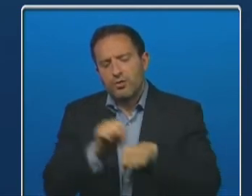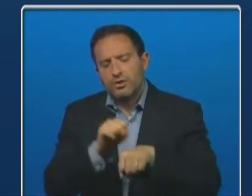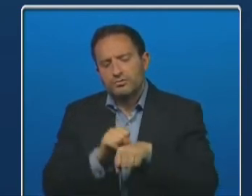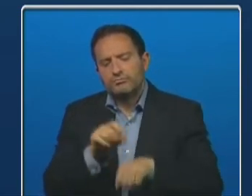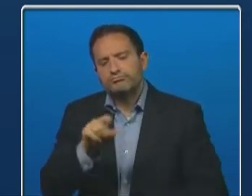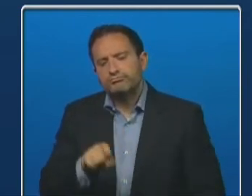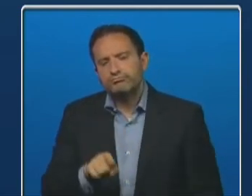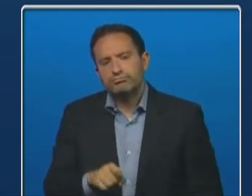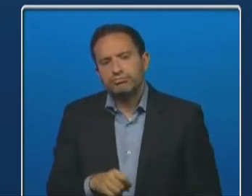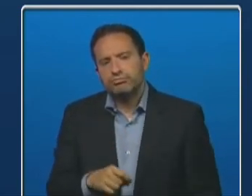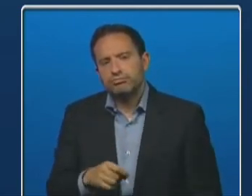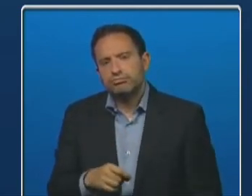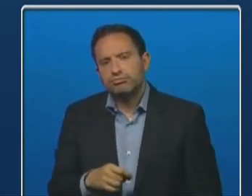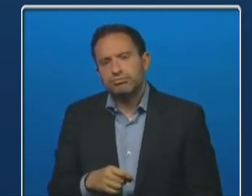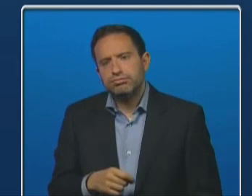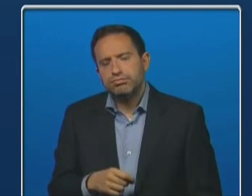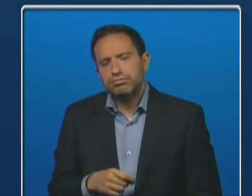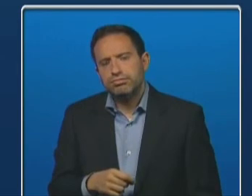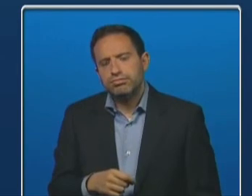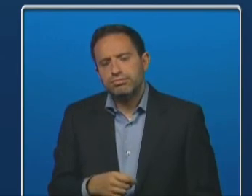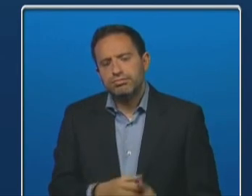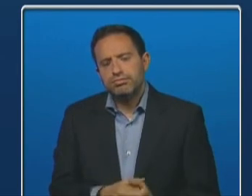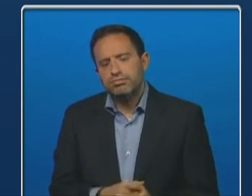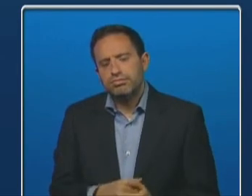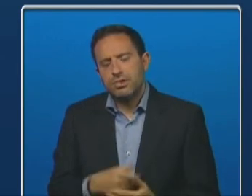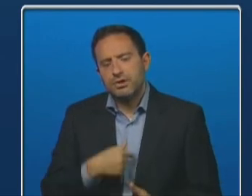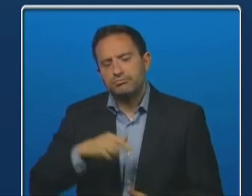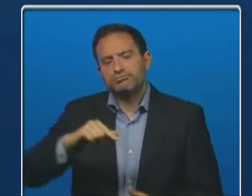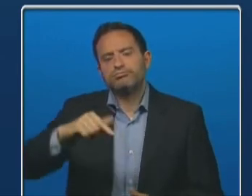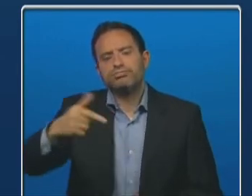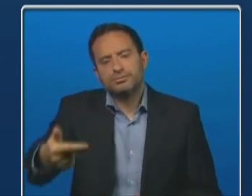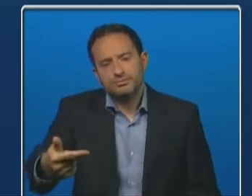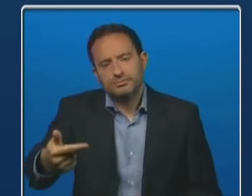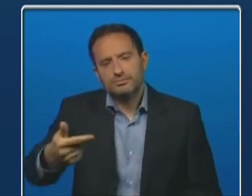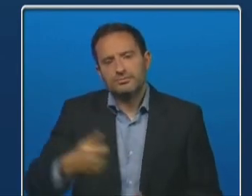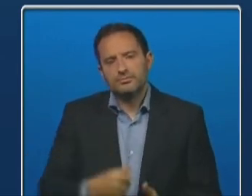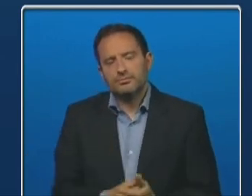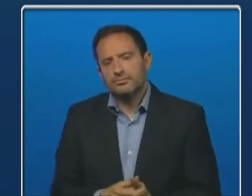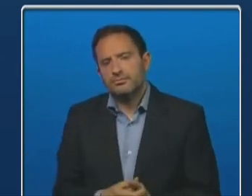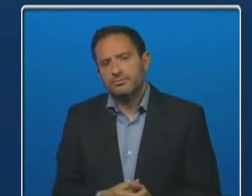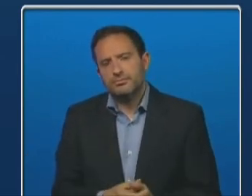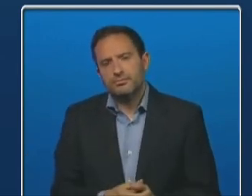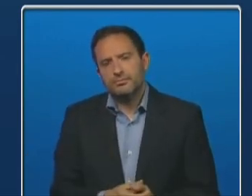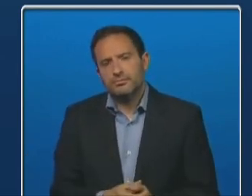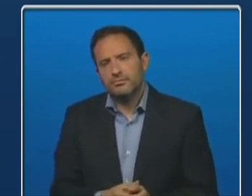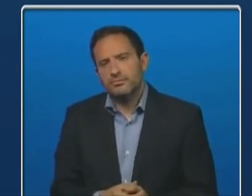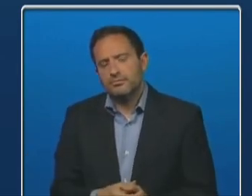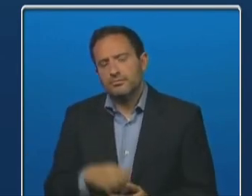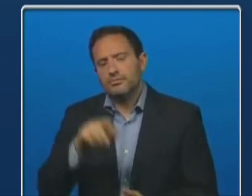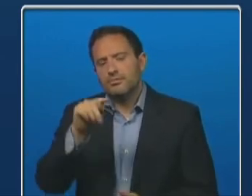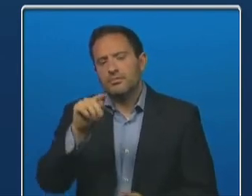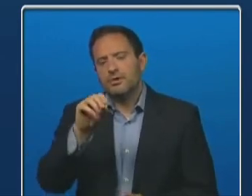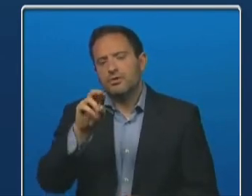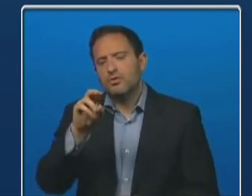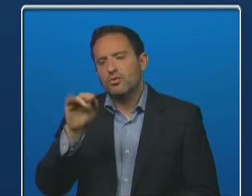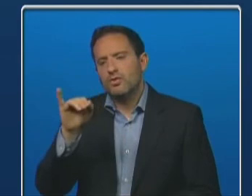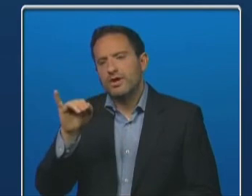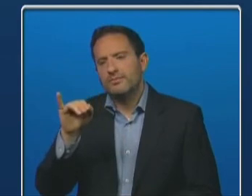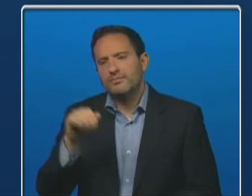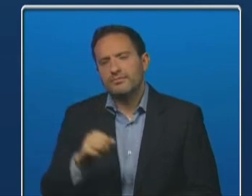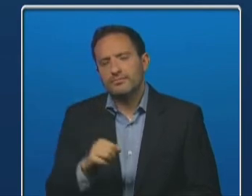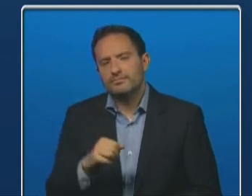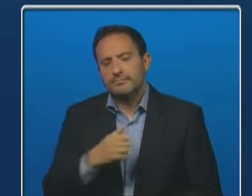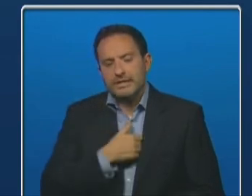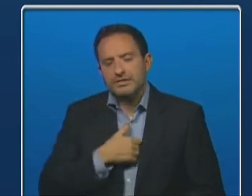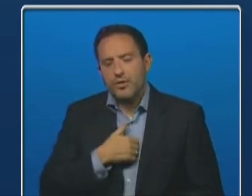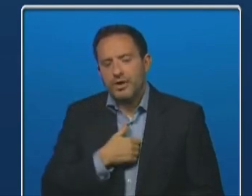Thanks for that line of question about priority values. I'll toss that over to, I believe it looks like Tori Velkoff. Nope,